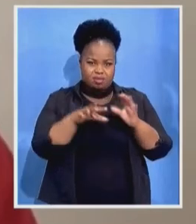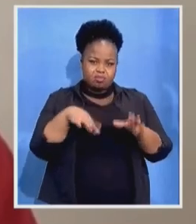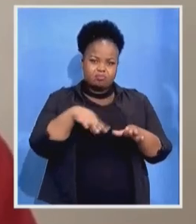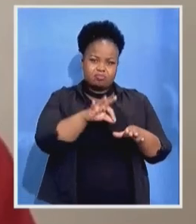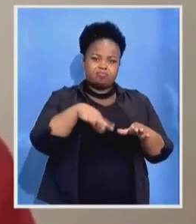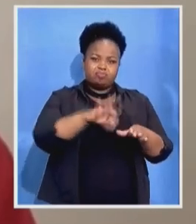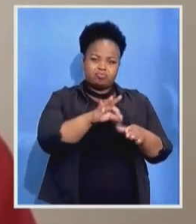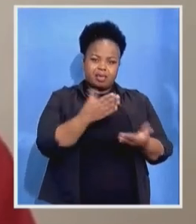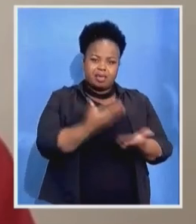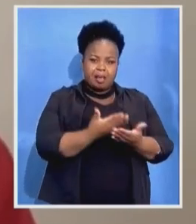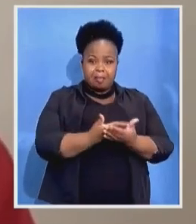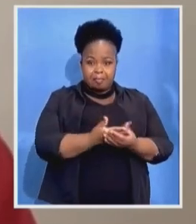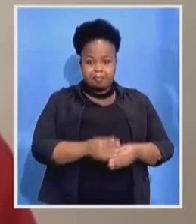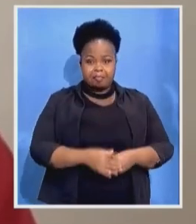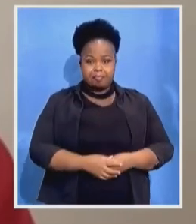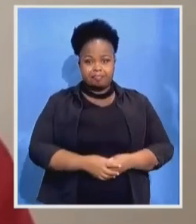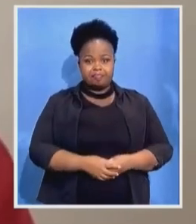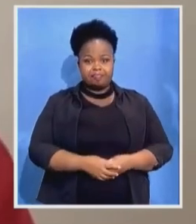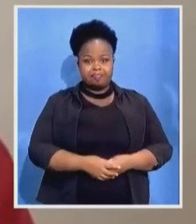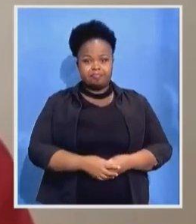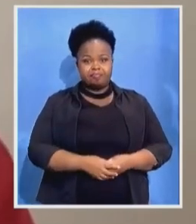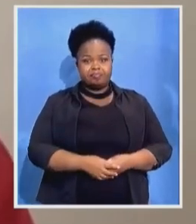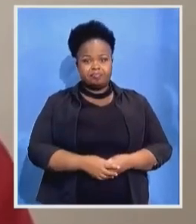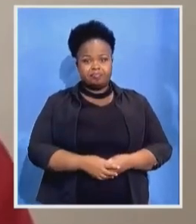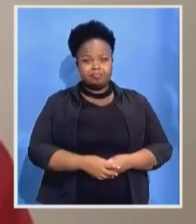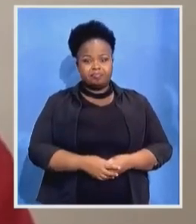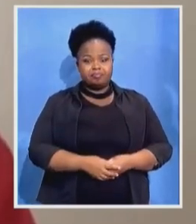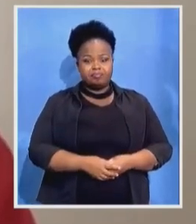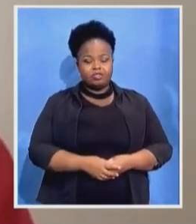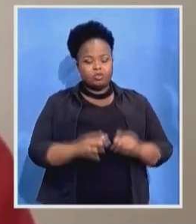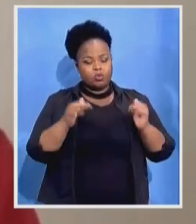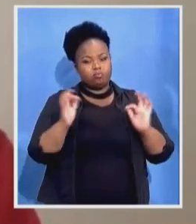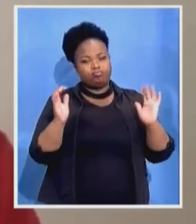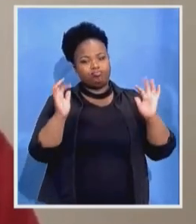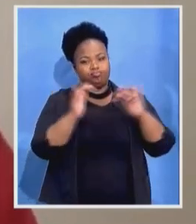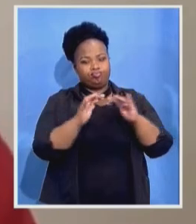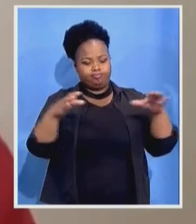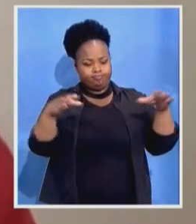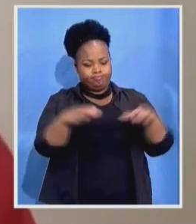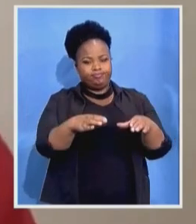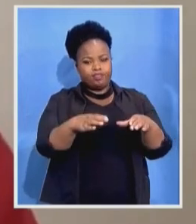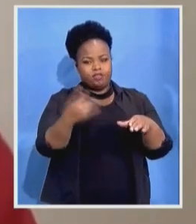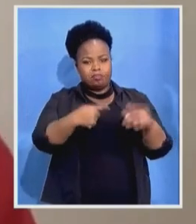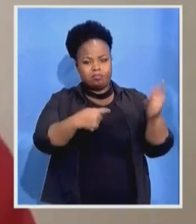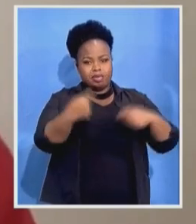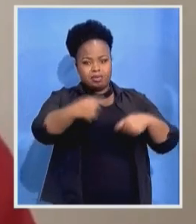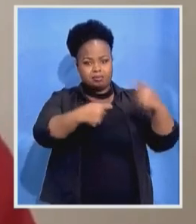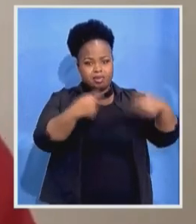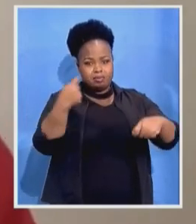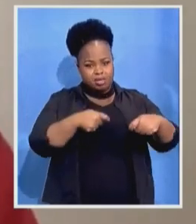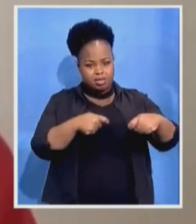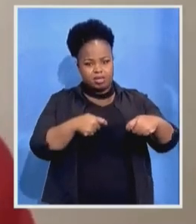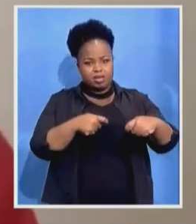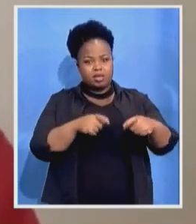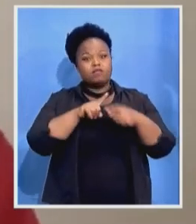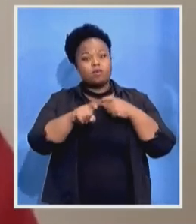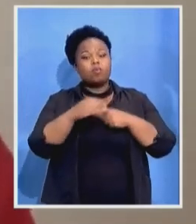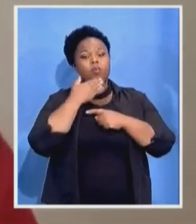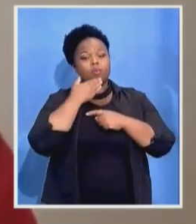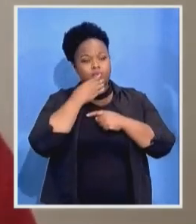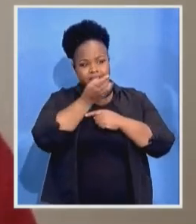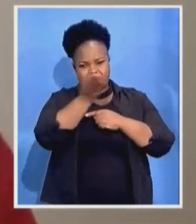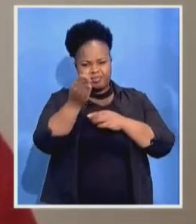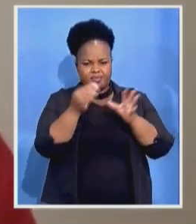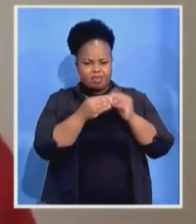this crowdfunding is first and foremost directed at our own members to say every month